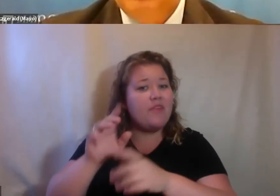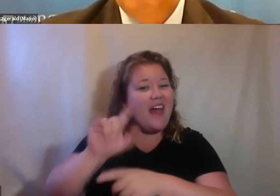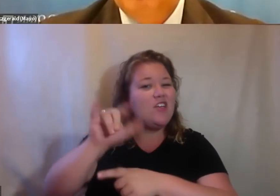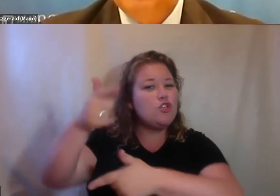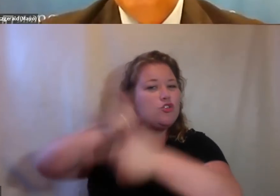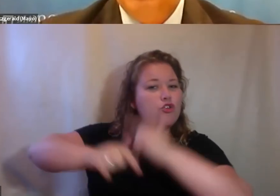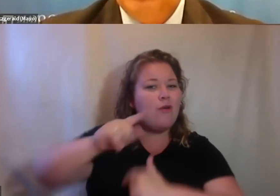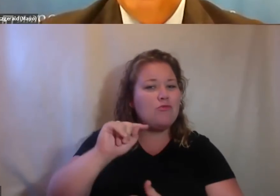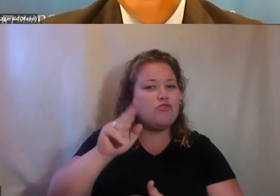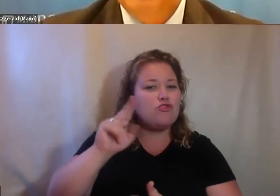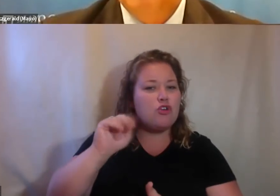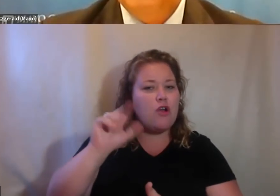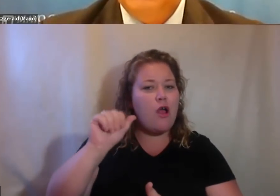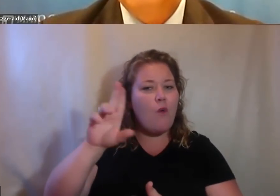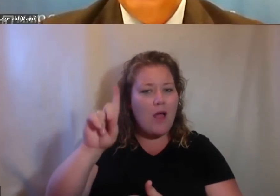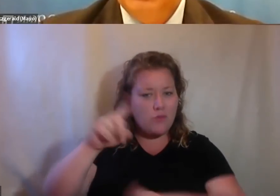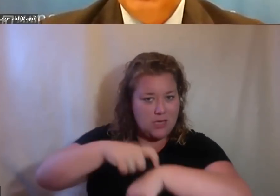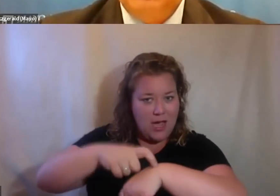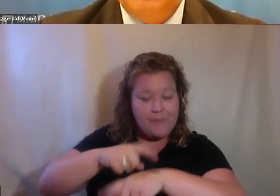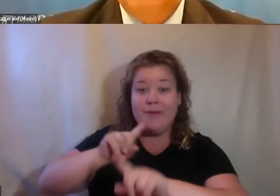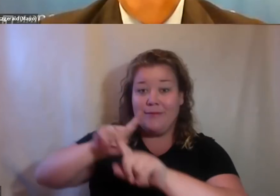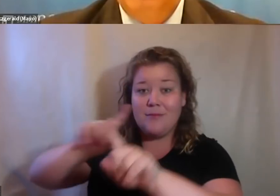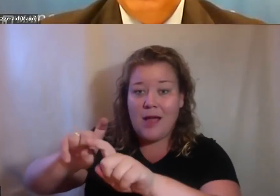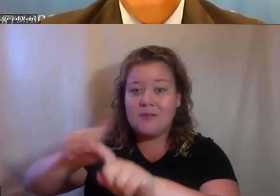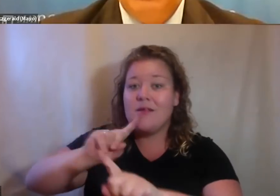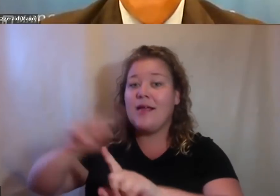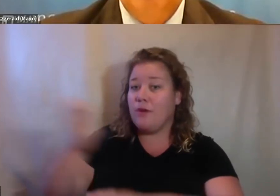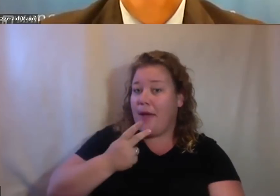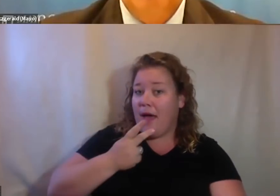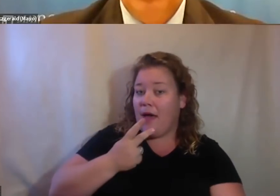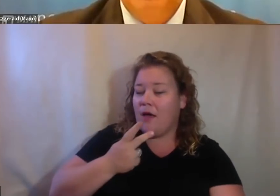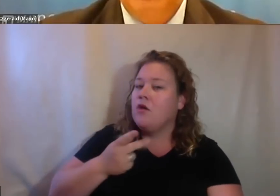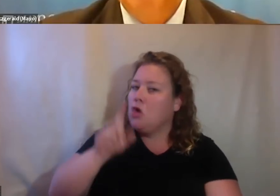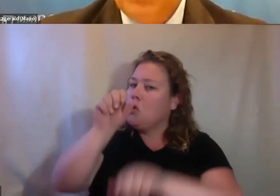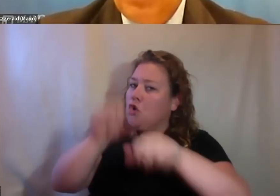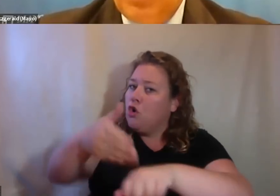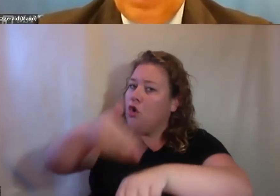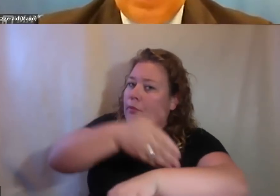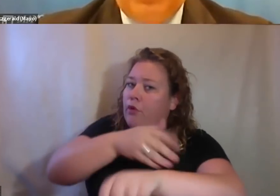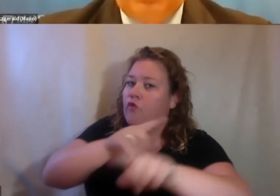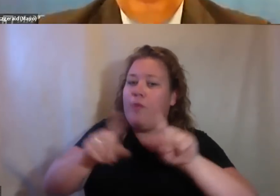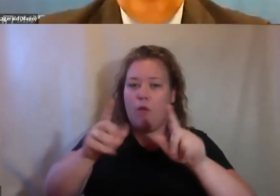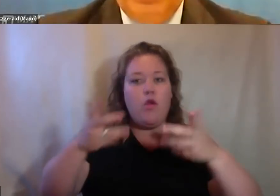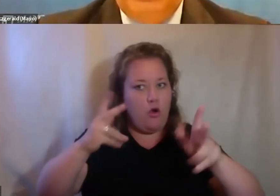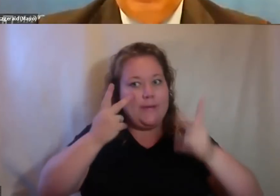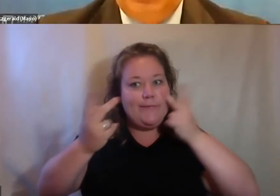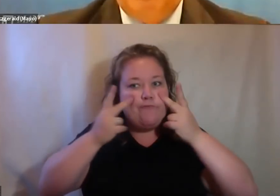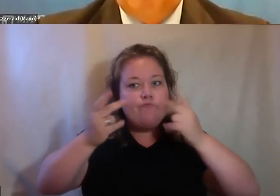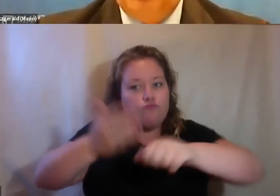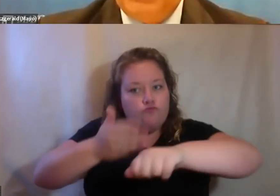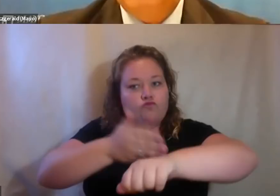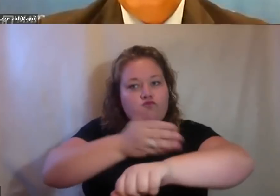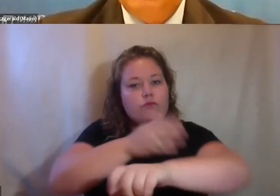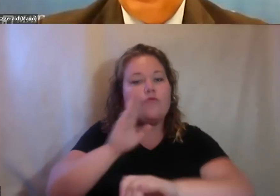a good turnaround with their testing. The community testing has improved remarkably. The Cooley COVID-19